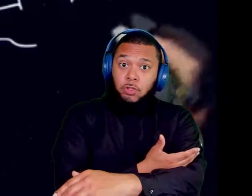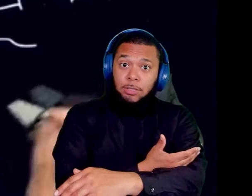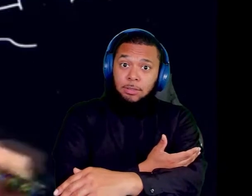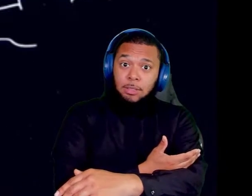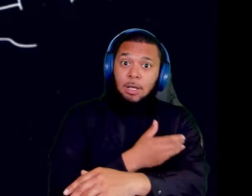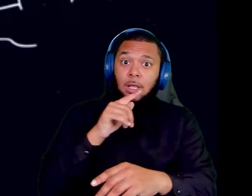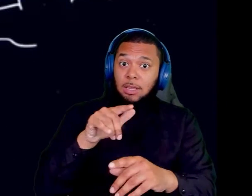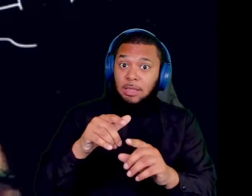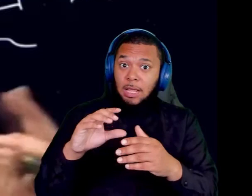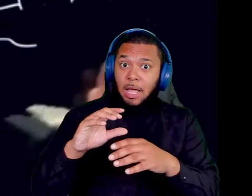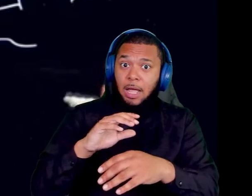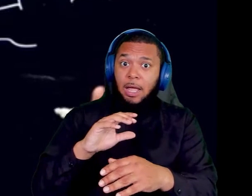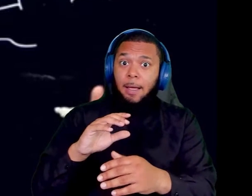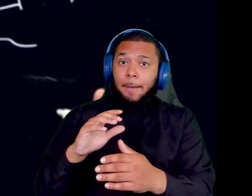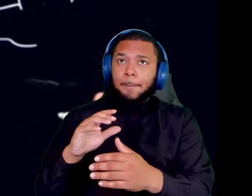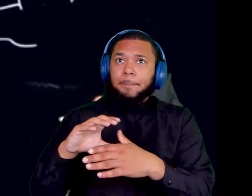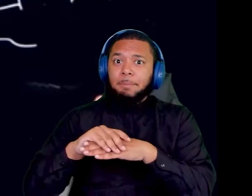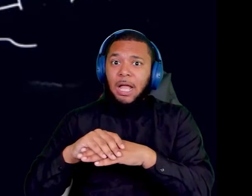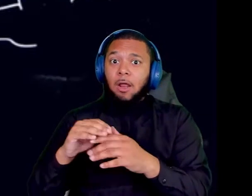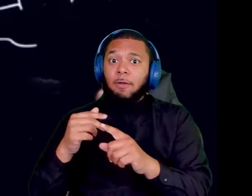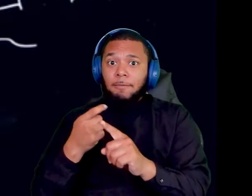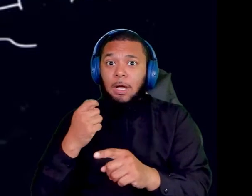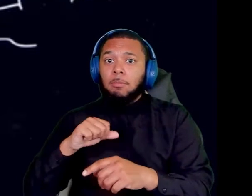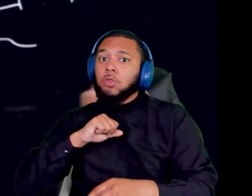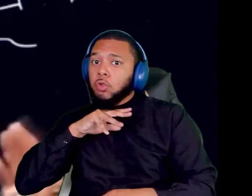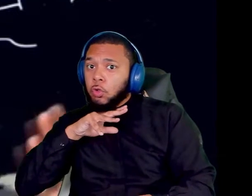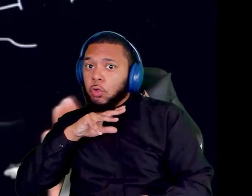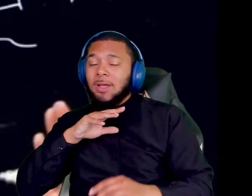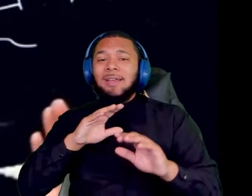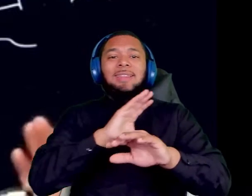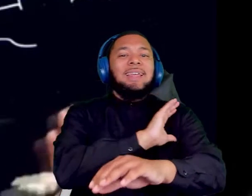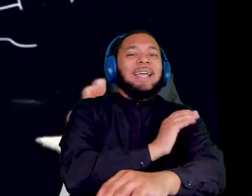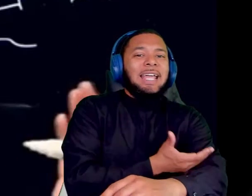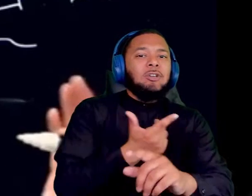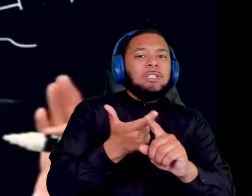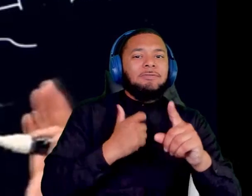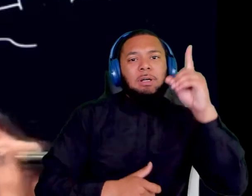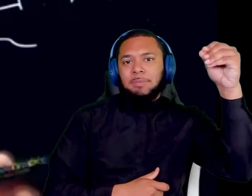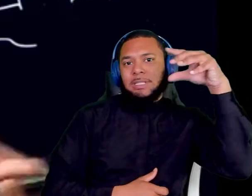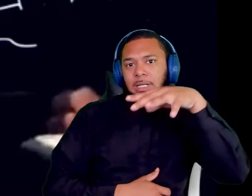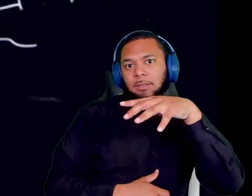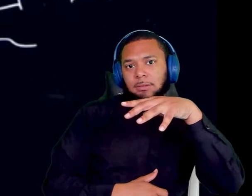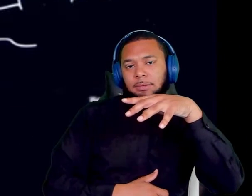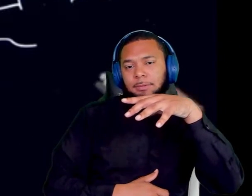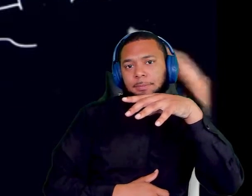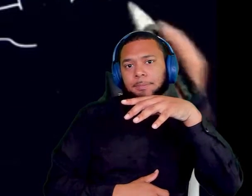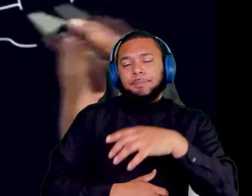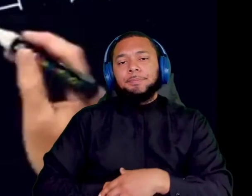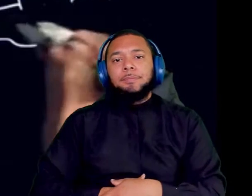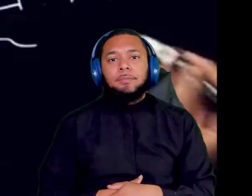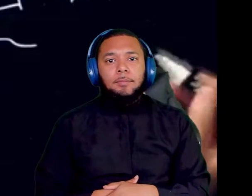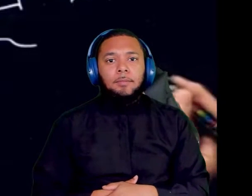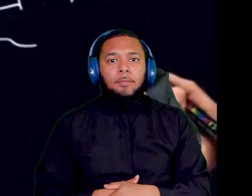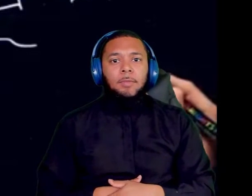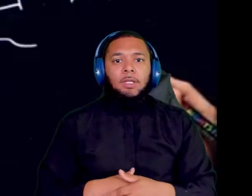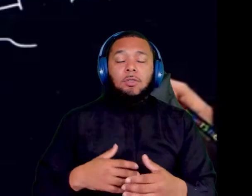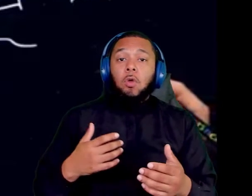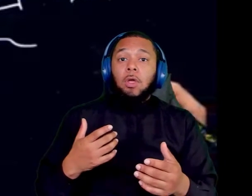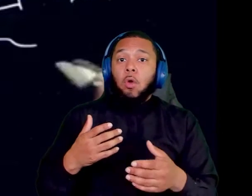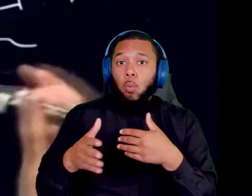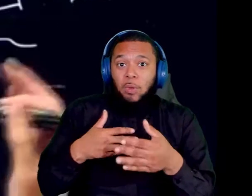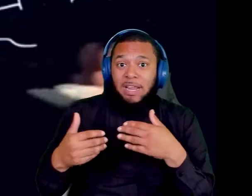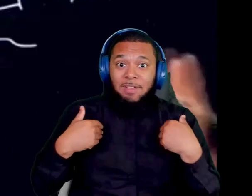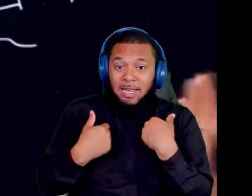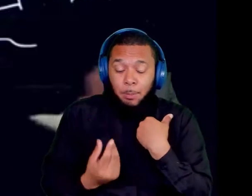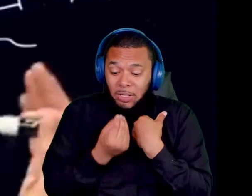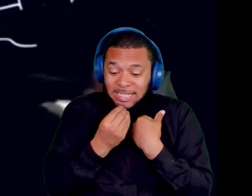soil. The energy came from sunlight. So if something was to feed on an acorn, for in this case, let's say it was the deer, okay,